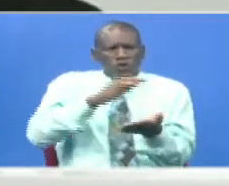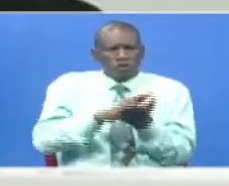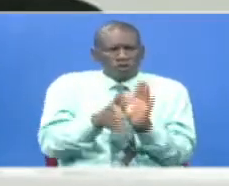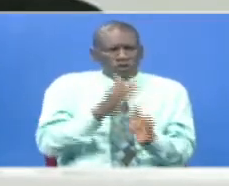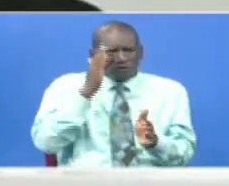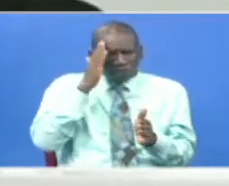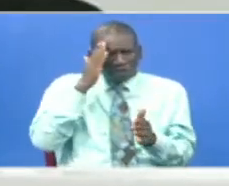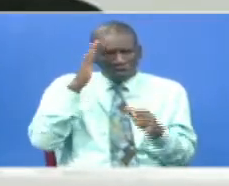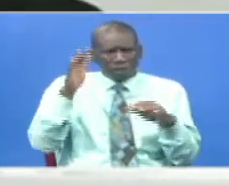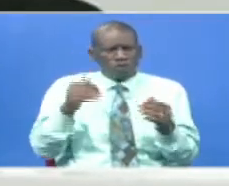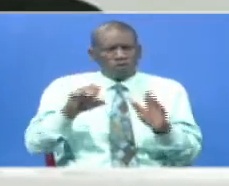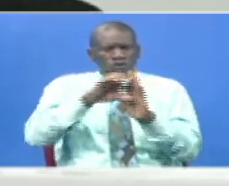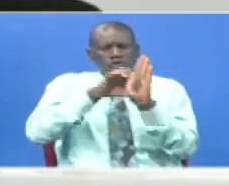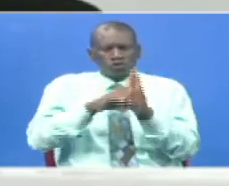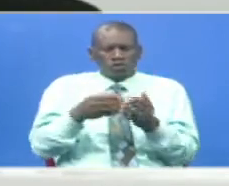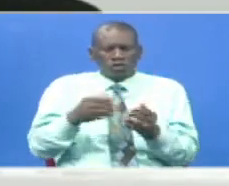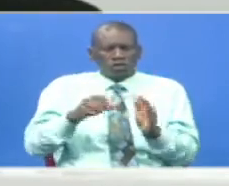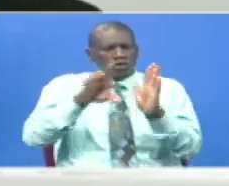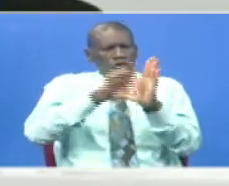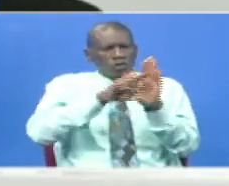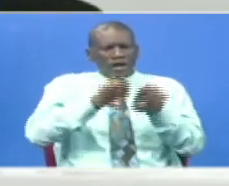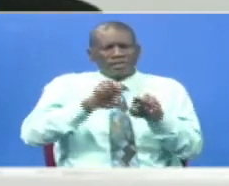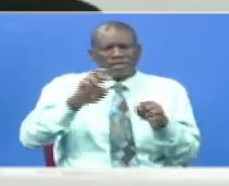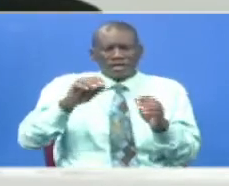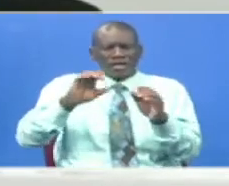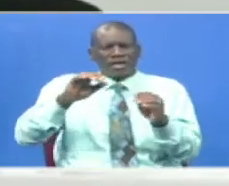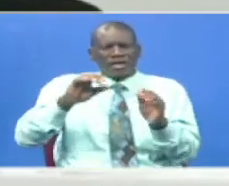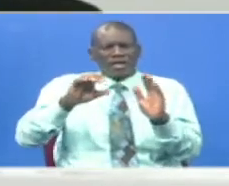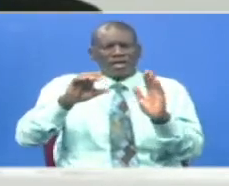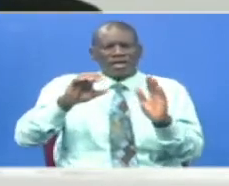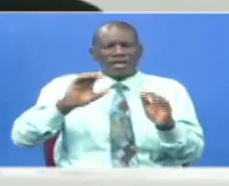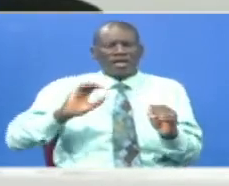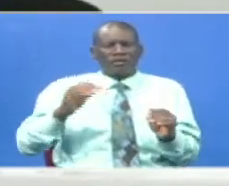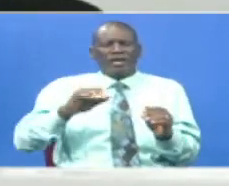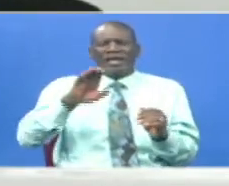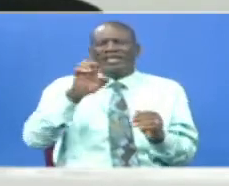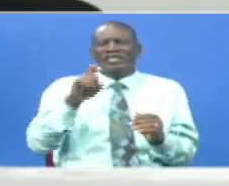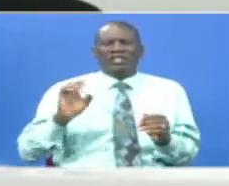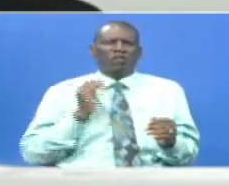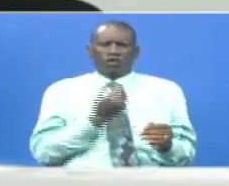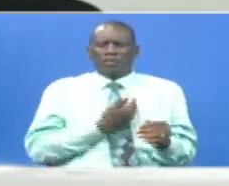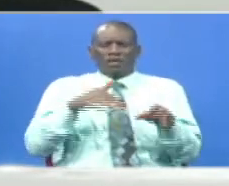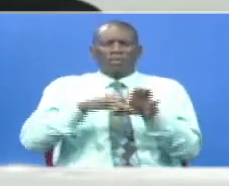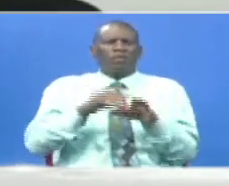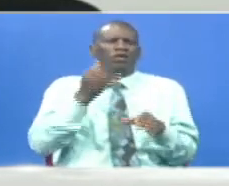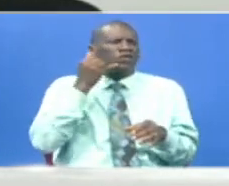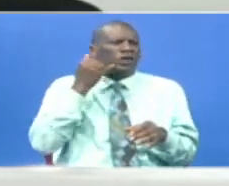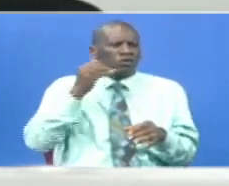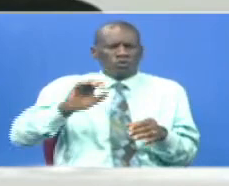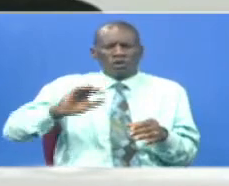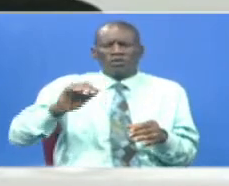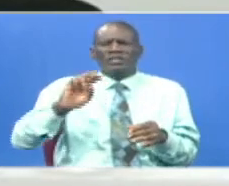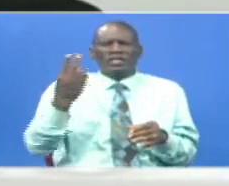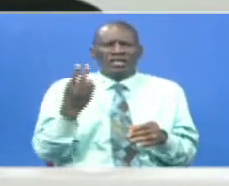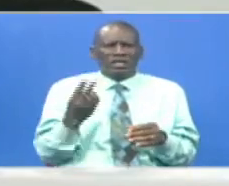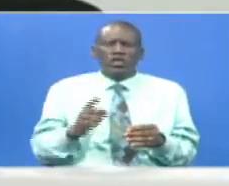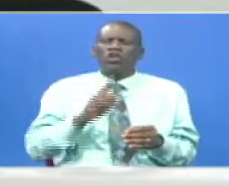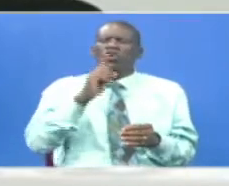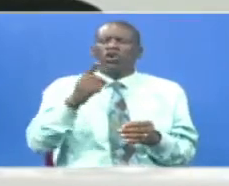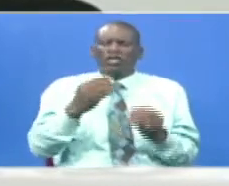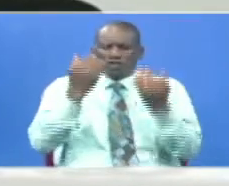of statutory and constitutional provisions as county executive committee members of Nakuru County Government. Number two, an order of